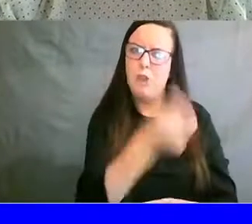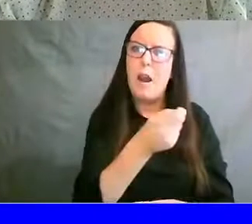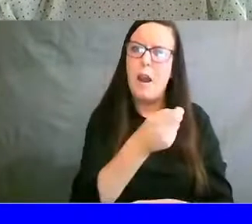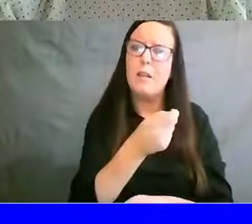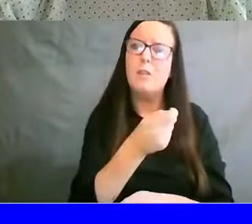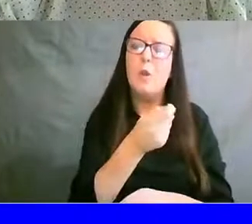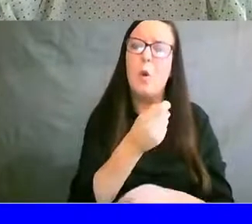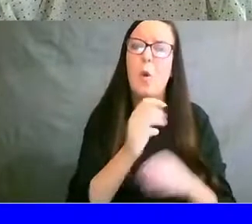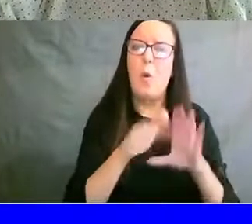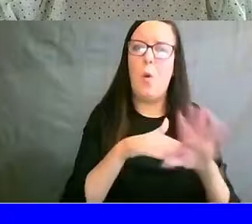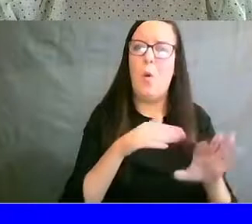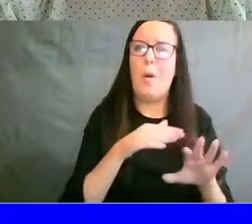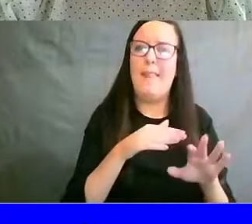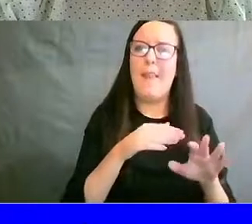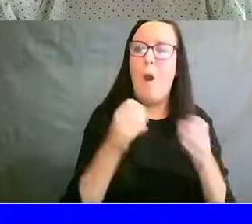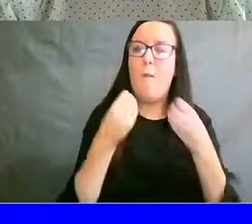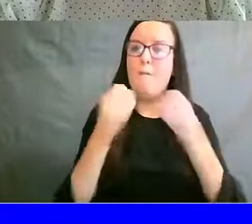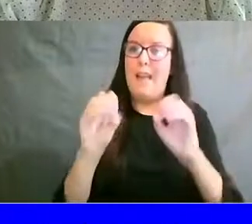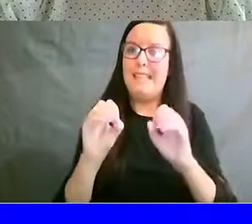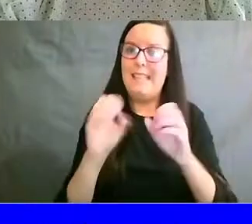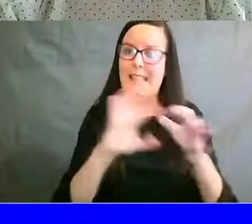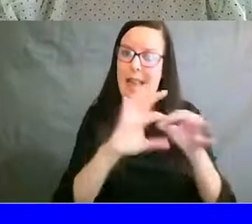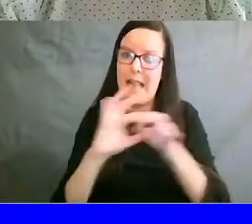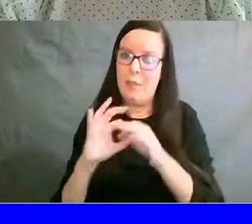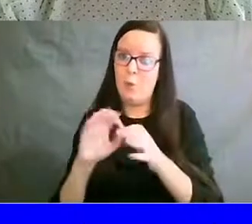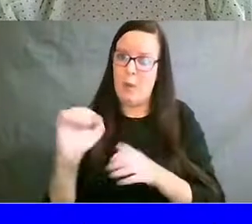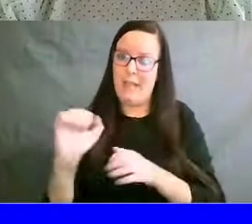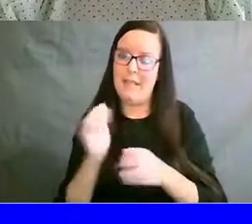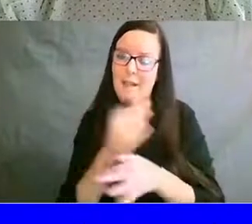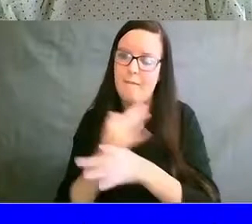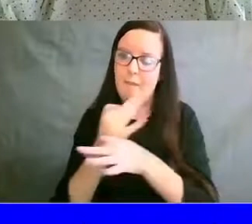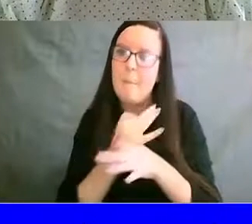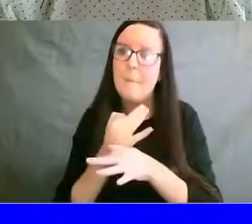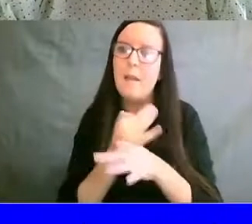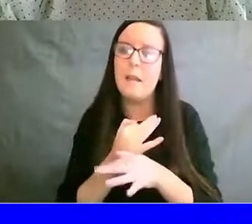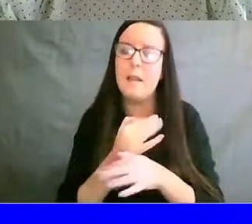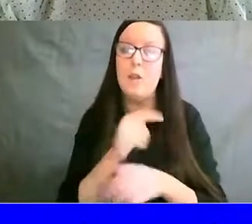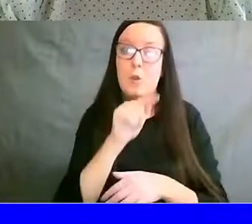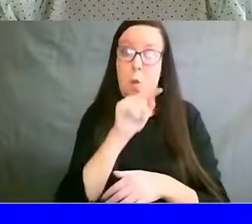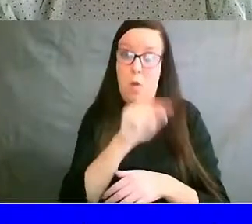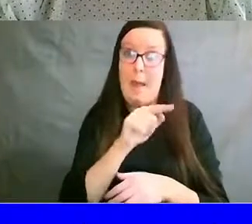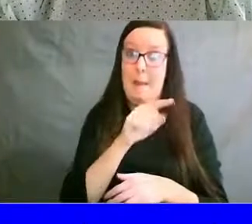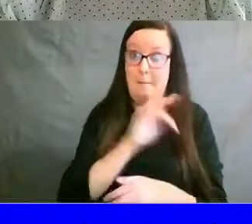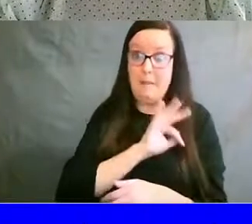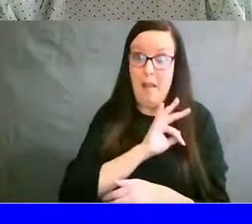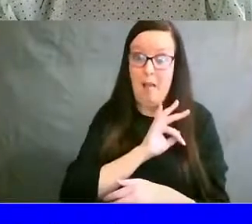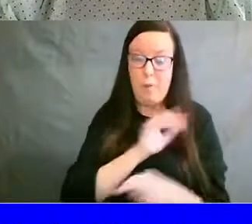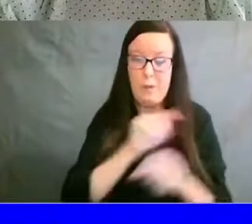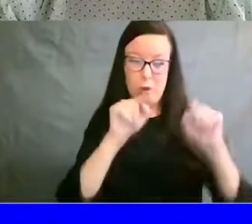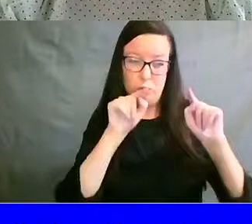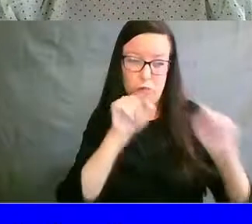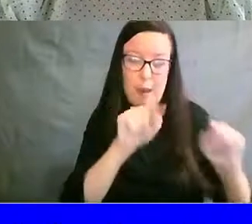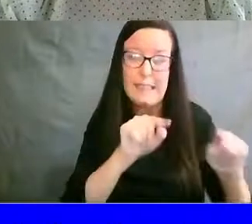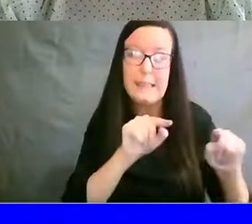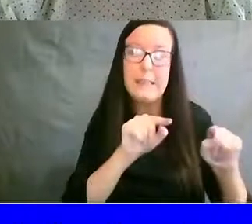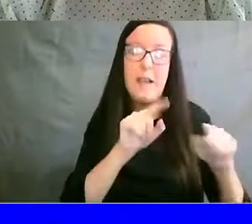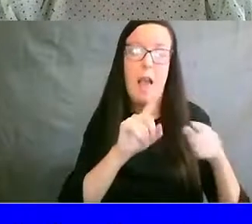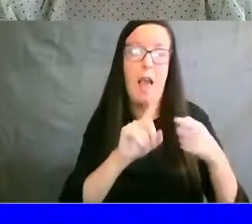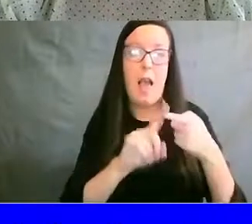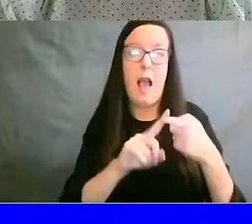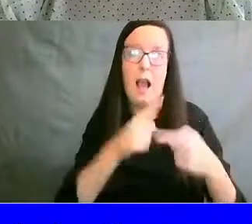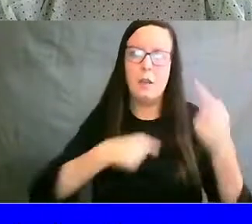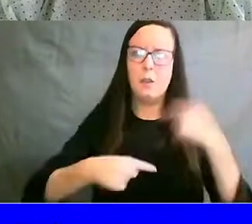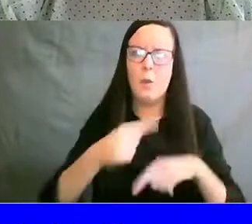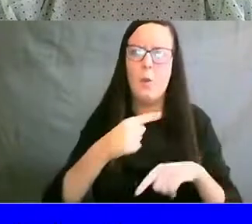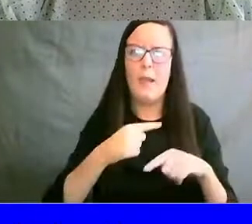family. And consequently, he then ended up being threatened himself. And actually, we had to follow up